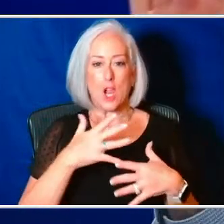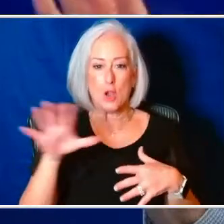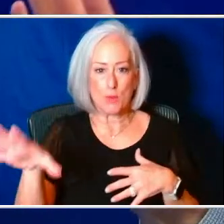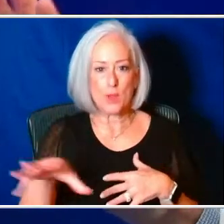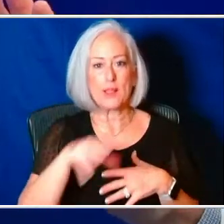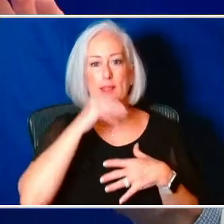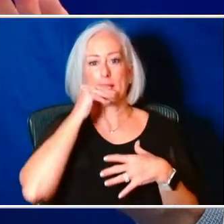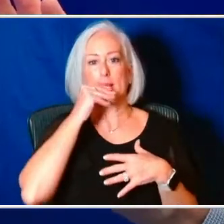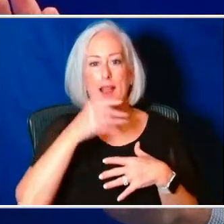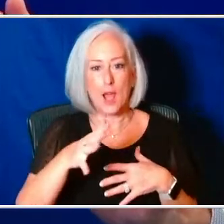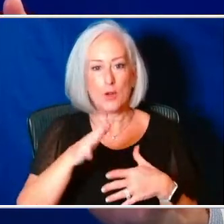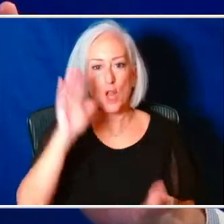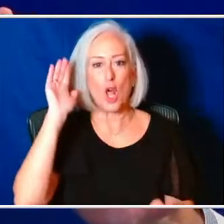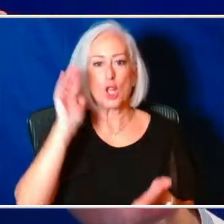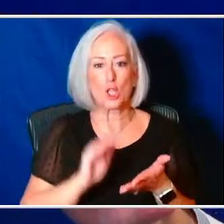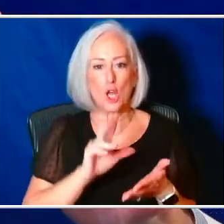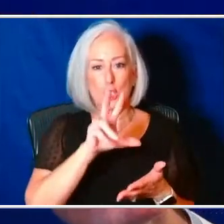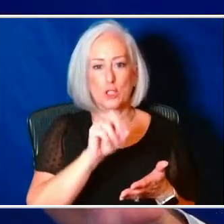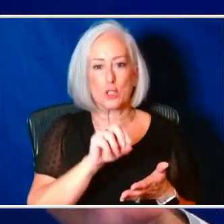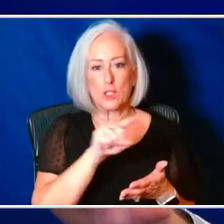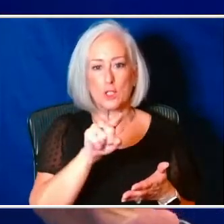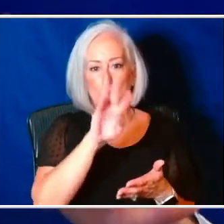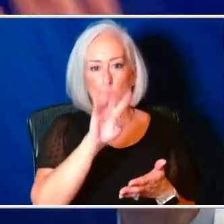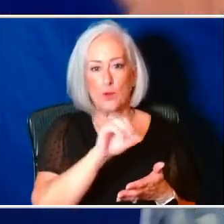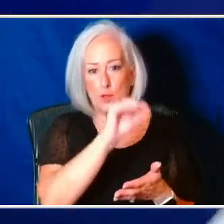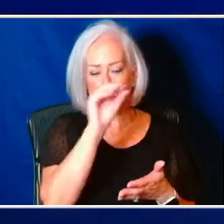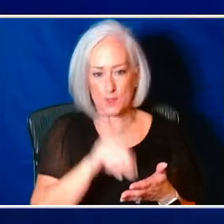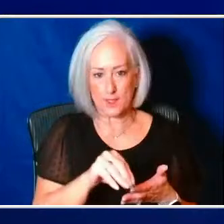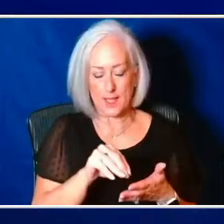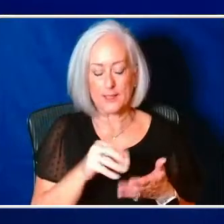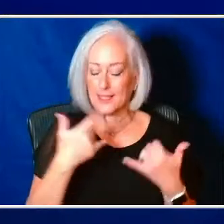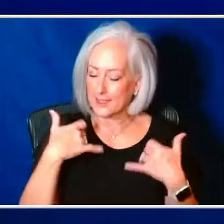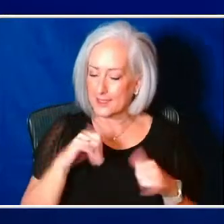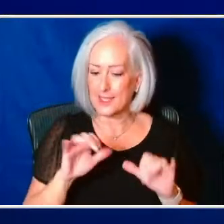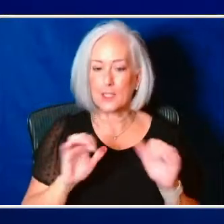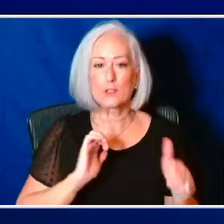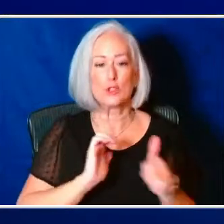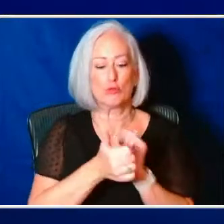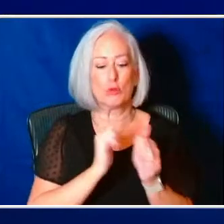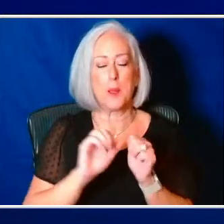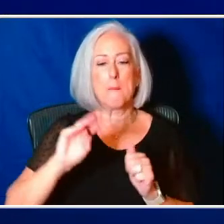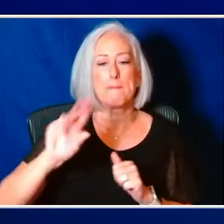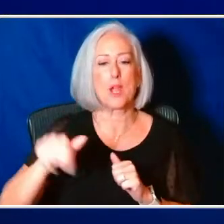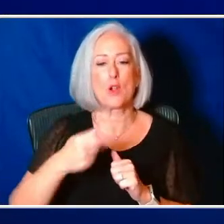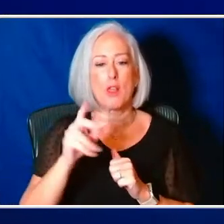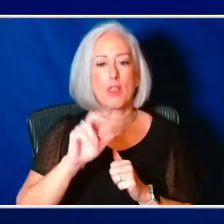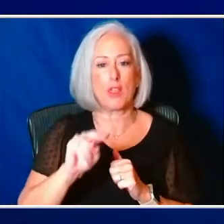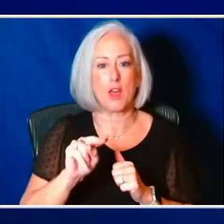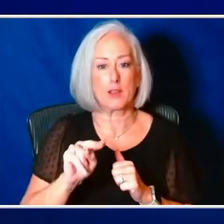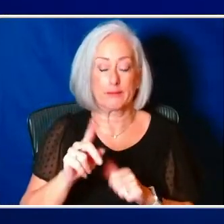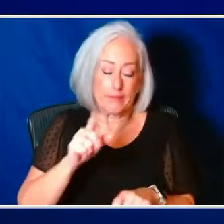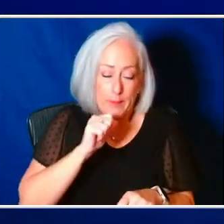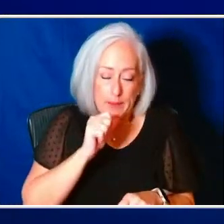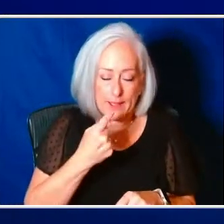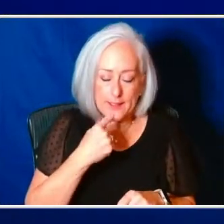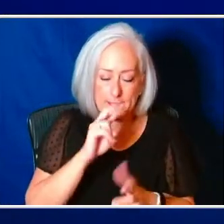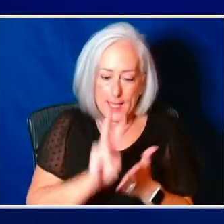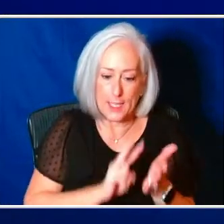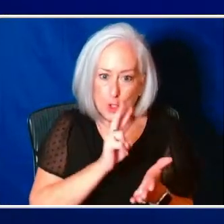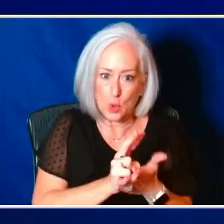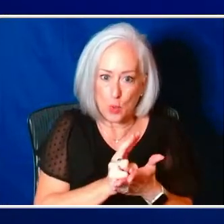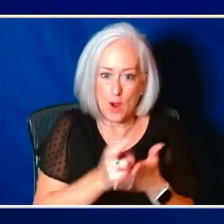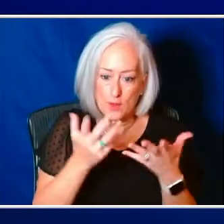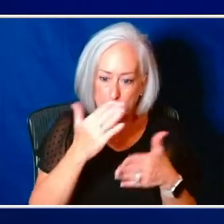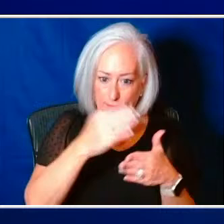did a marathon. I'm not going to tell you they did it in 2 hours, but they did it. And so you can still be very active. You start getting down to around 50